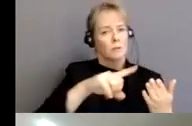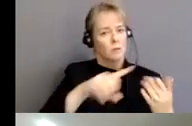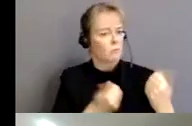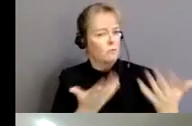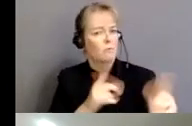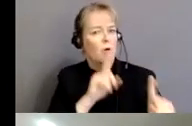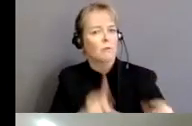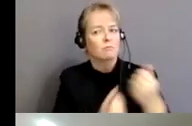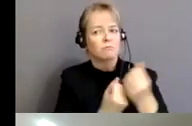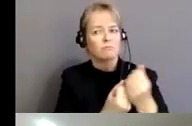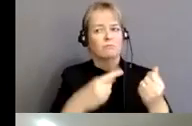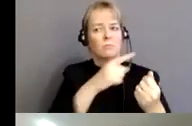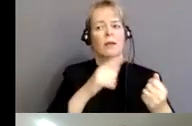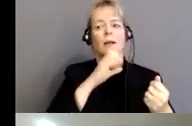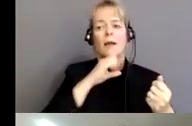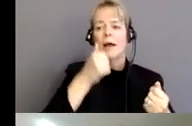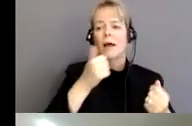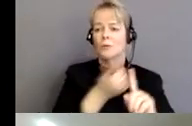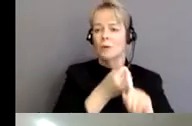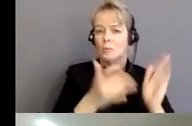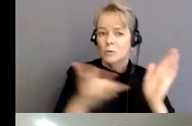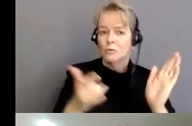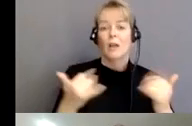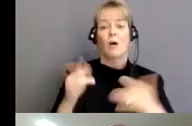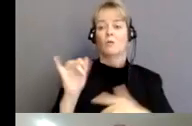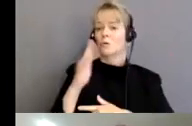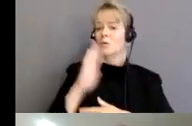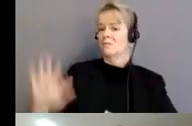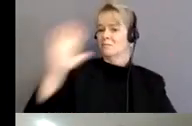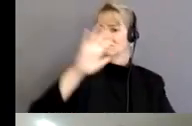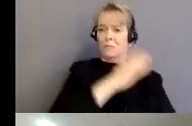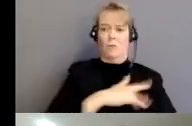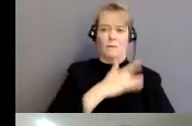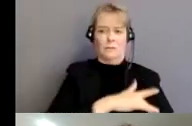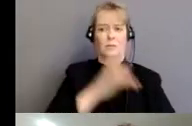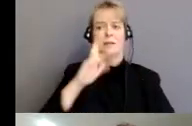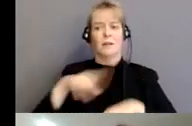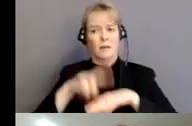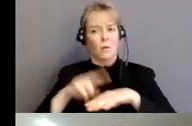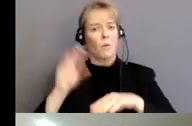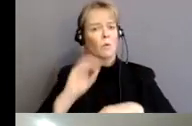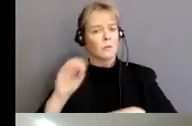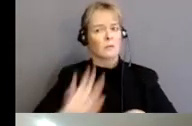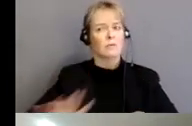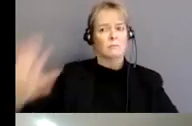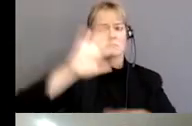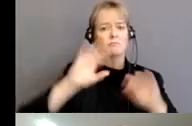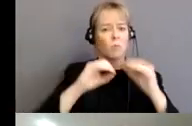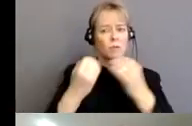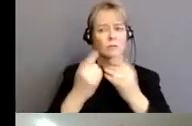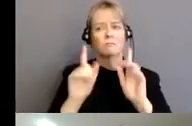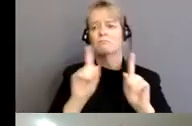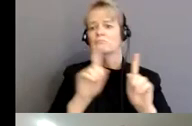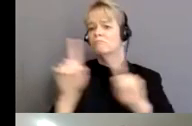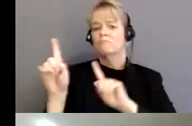working with our community networks, which are located across the province, and provincial and national organizations. We do training and education to